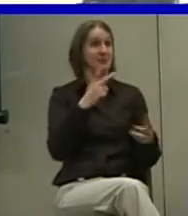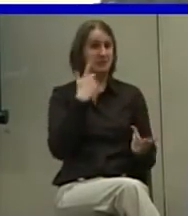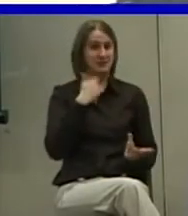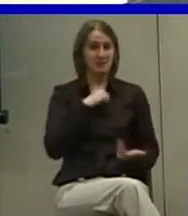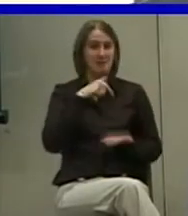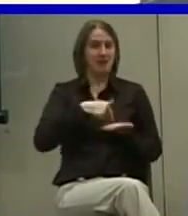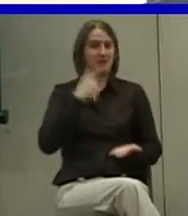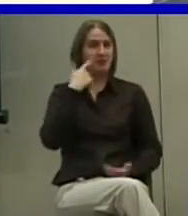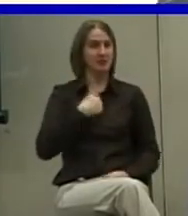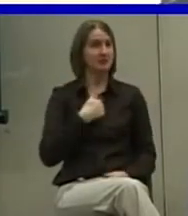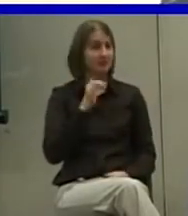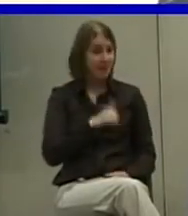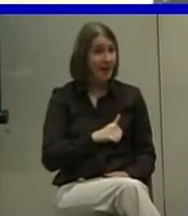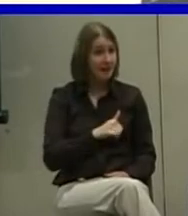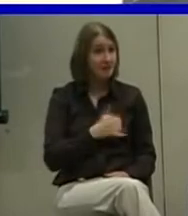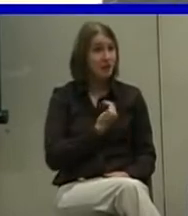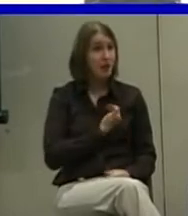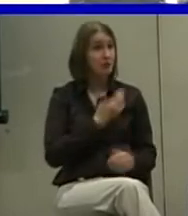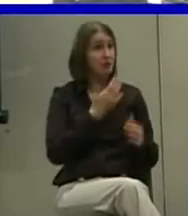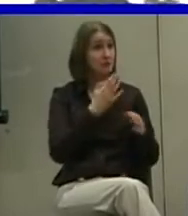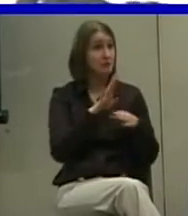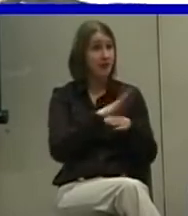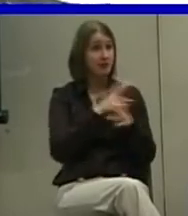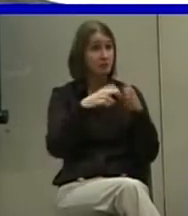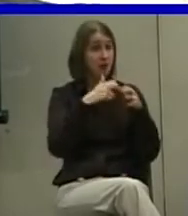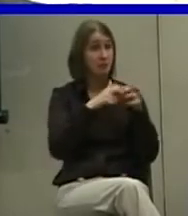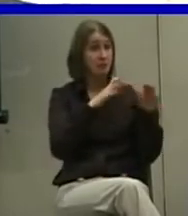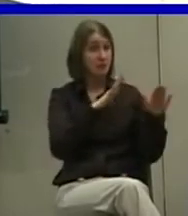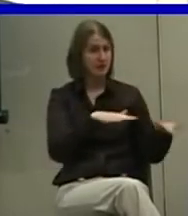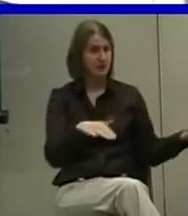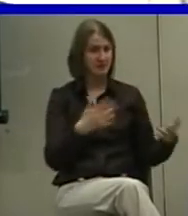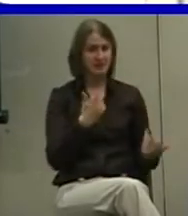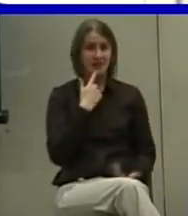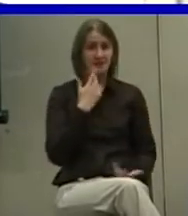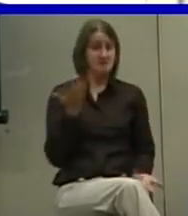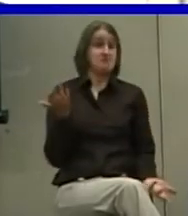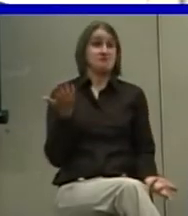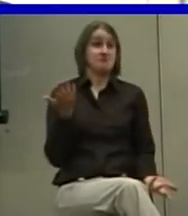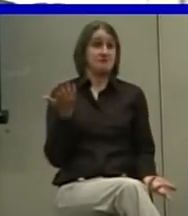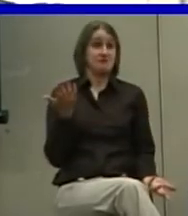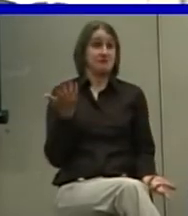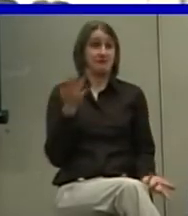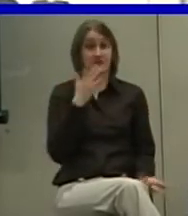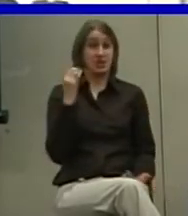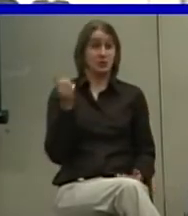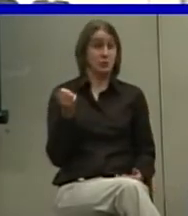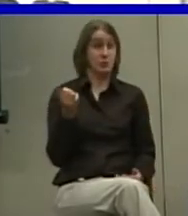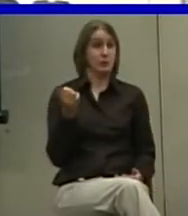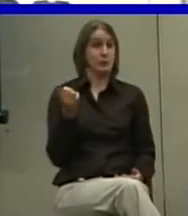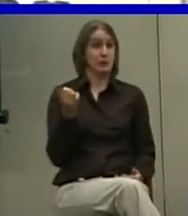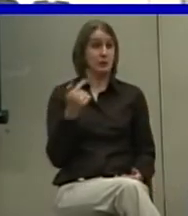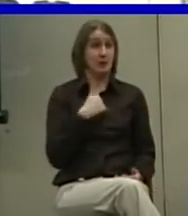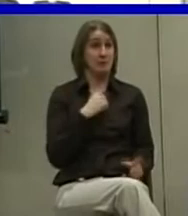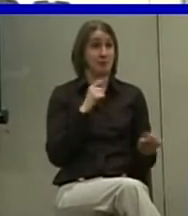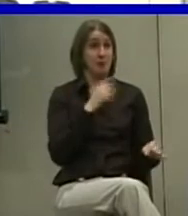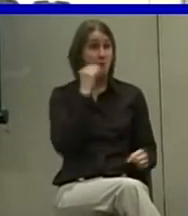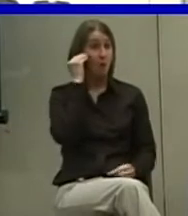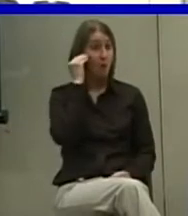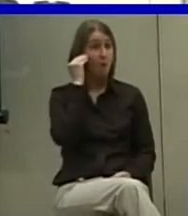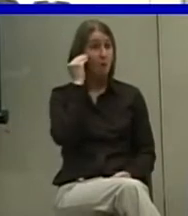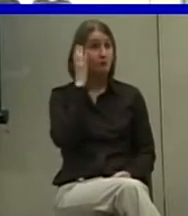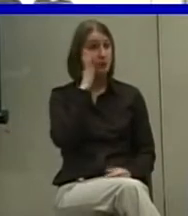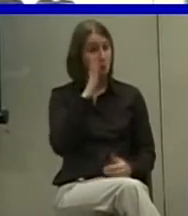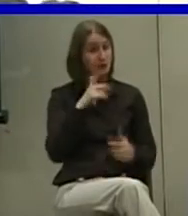That's where our behavior kids are. Why shouldn't I just say, screw you, I get to go home, they'll suspend